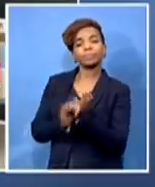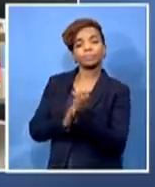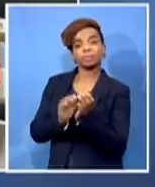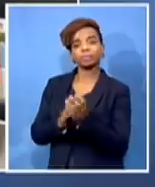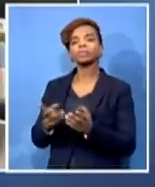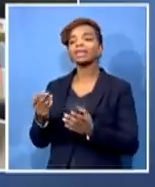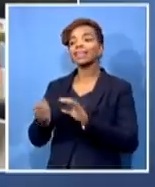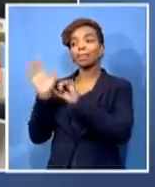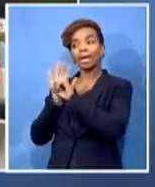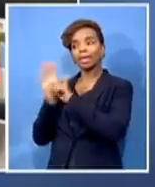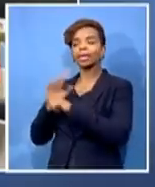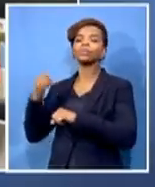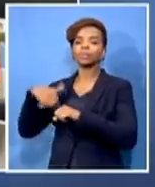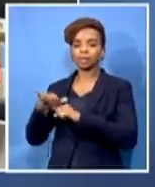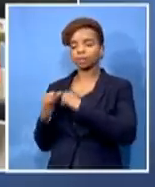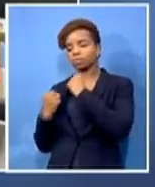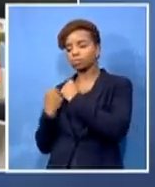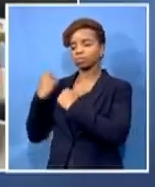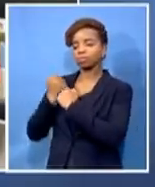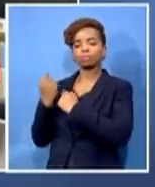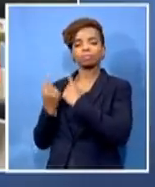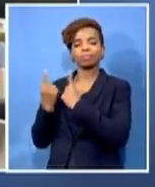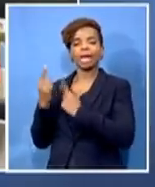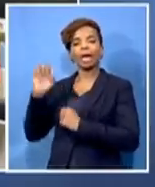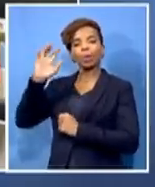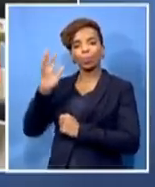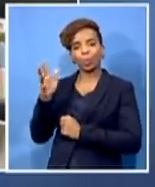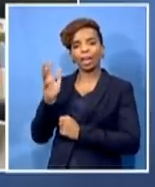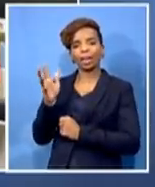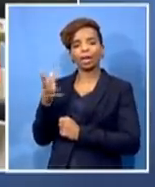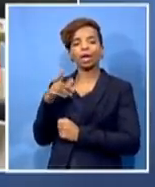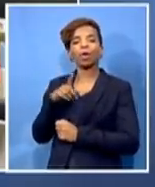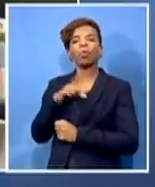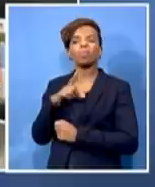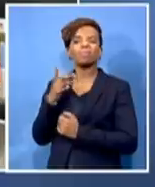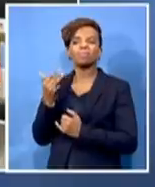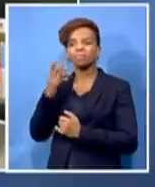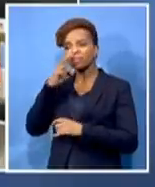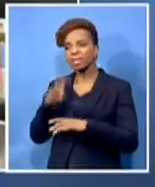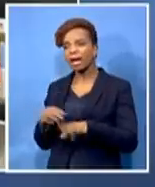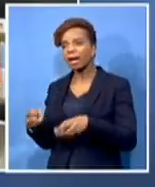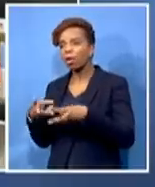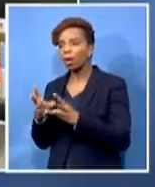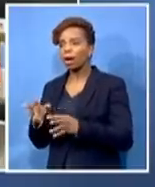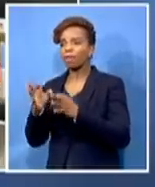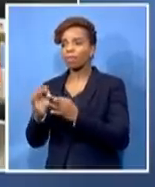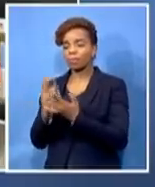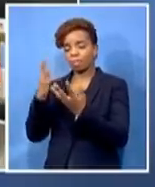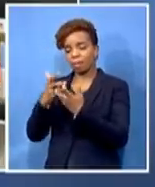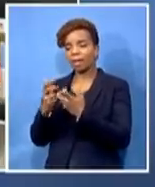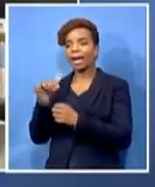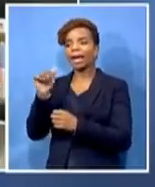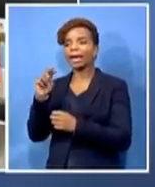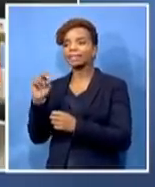of system in terms of the way forward that will suit the ANC and not necessarily the South African public.